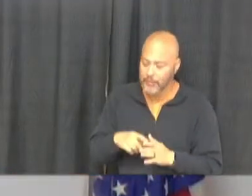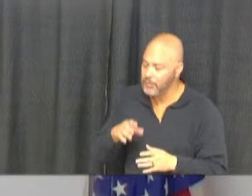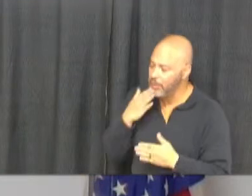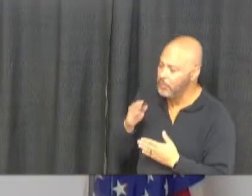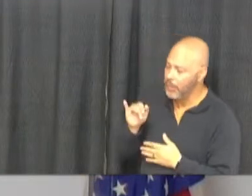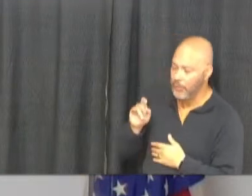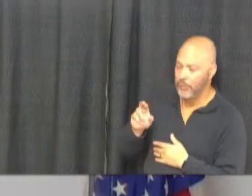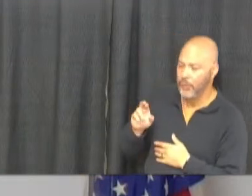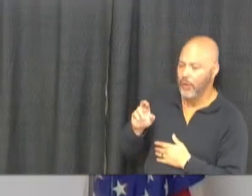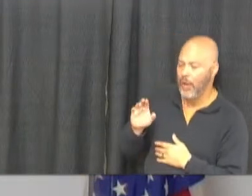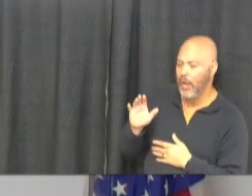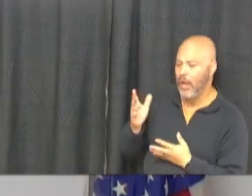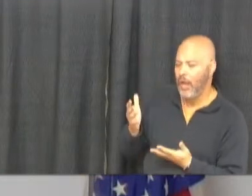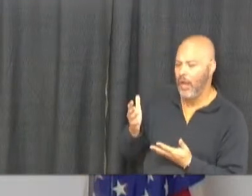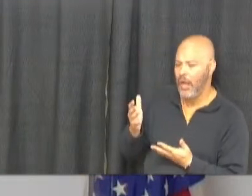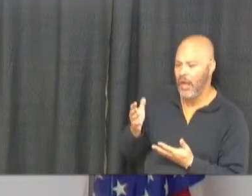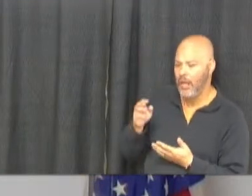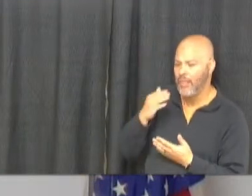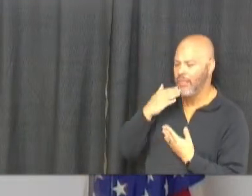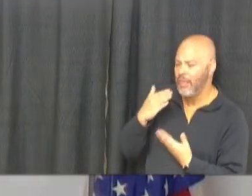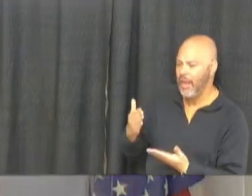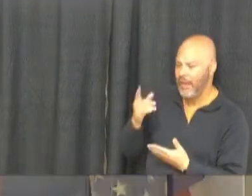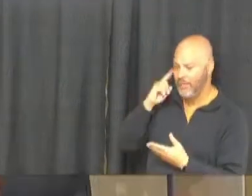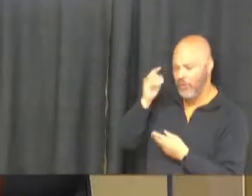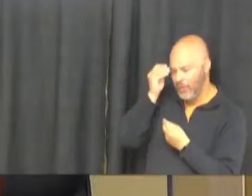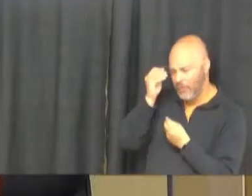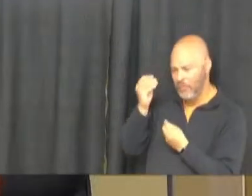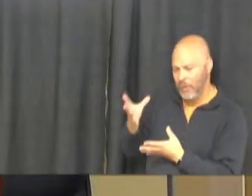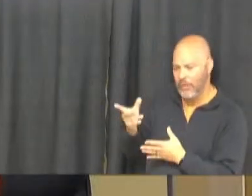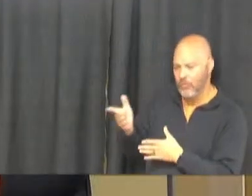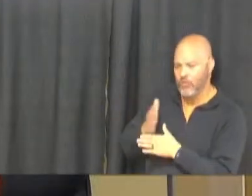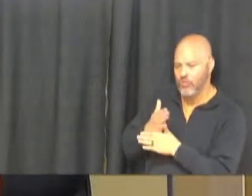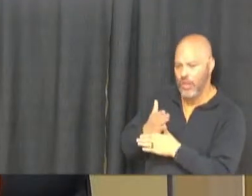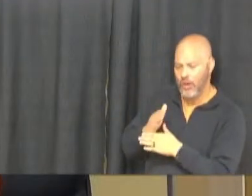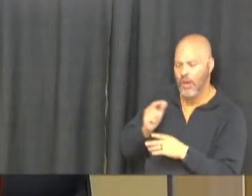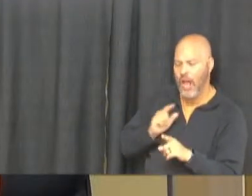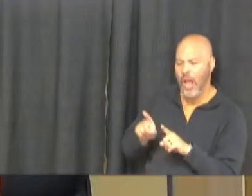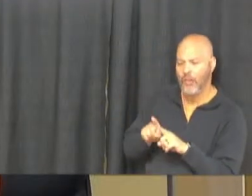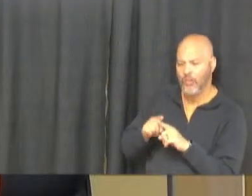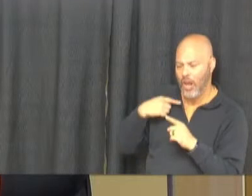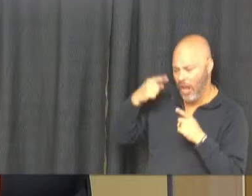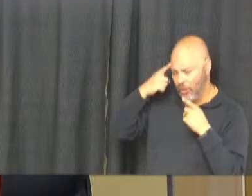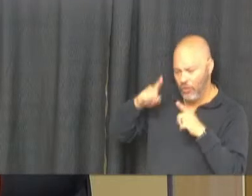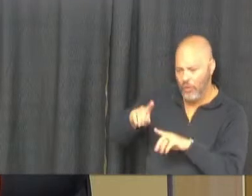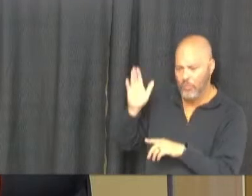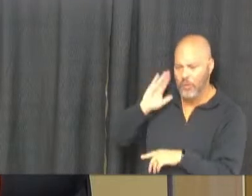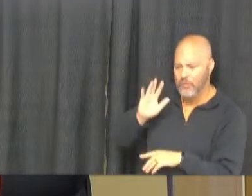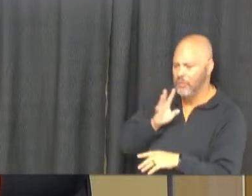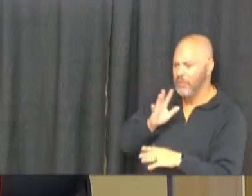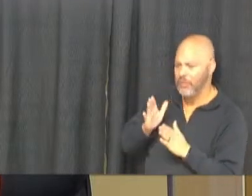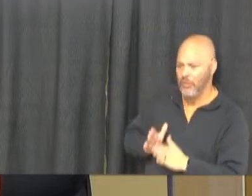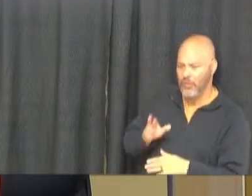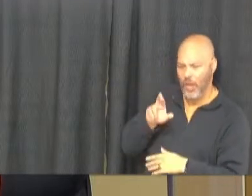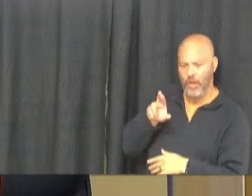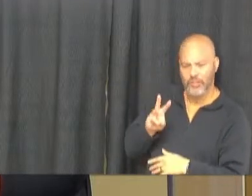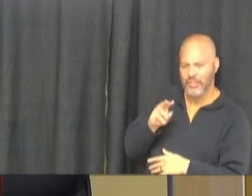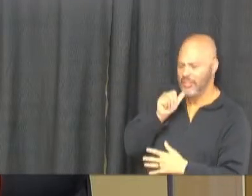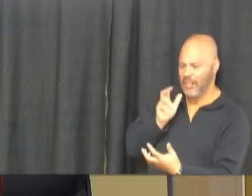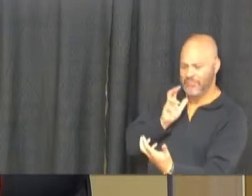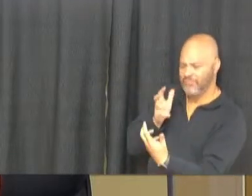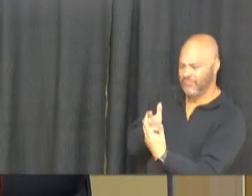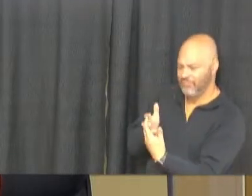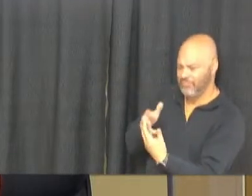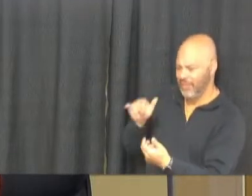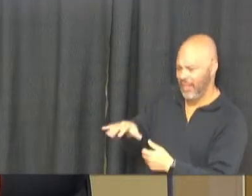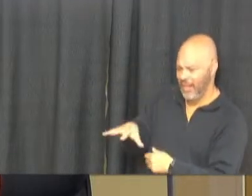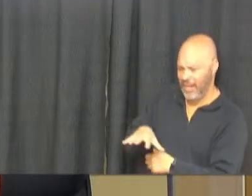Mayor. Mr. Tyndall, thank you for the information that you shared. And I also agree with the previous speaker that R6 does not fit the